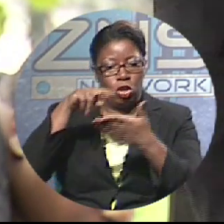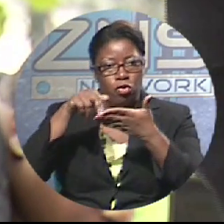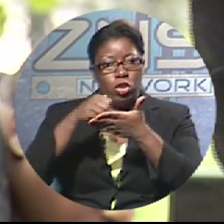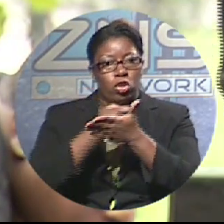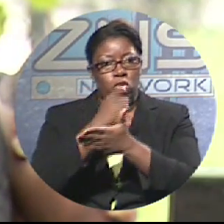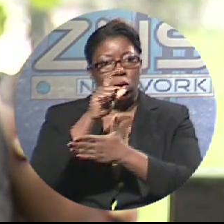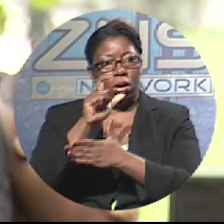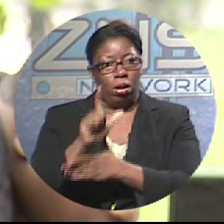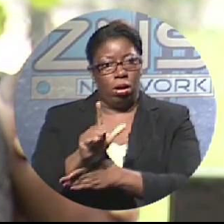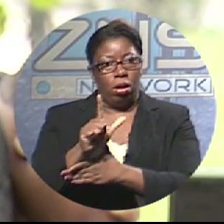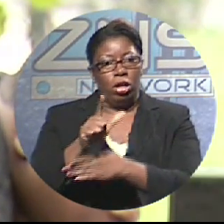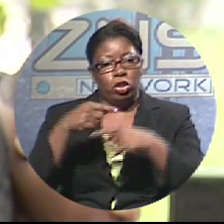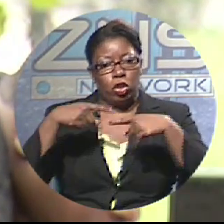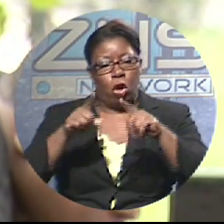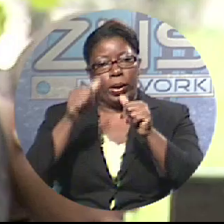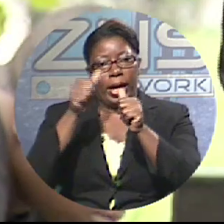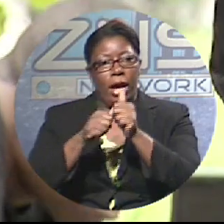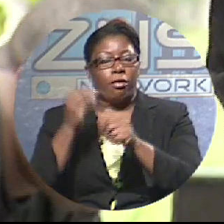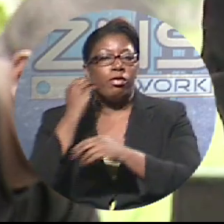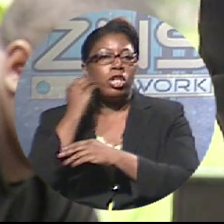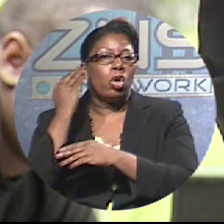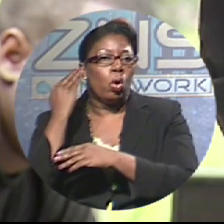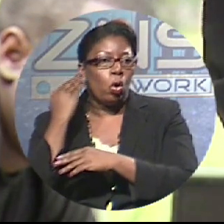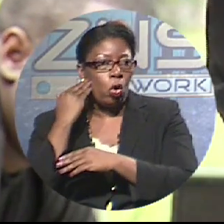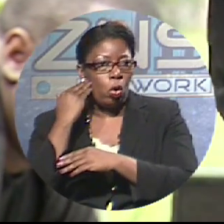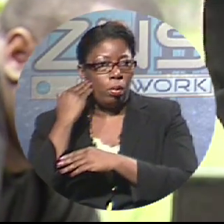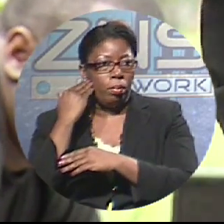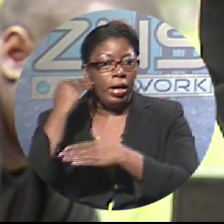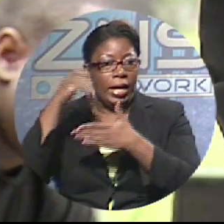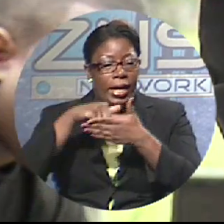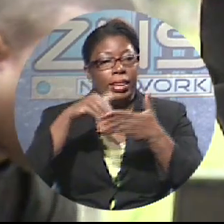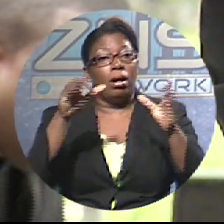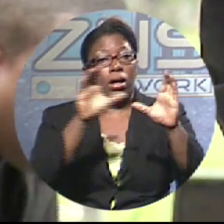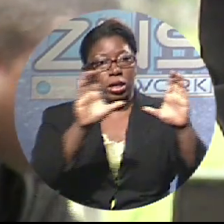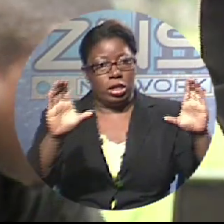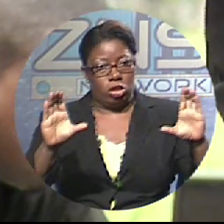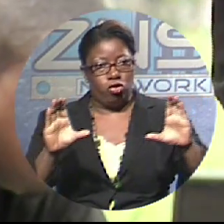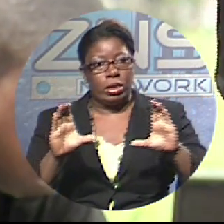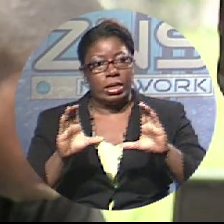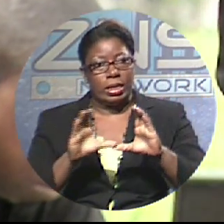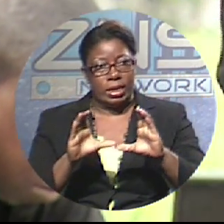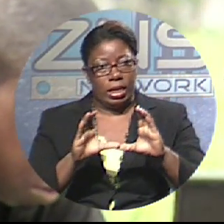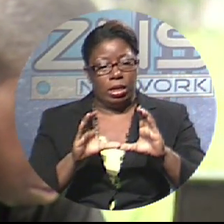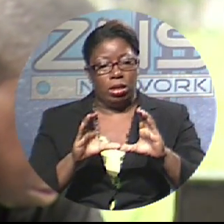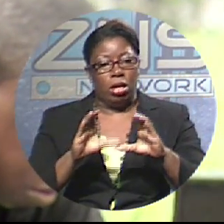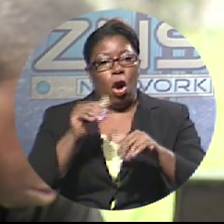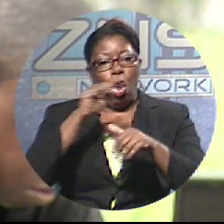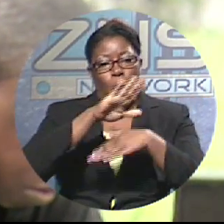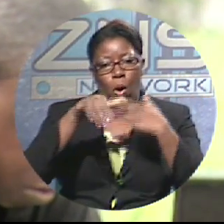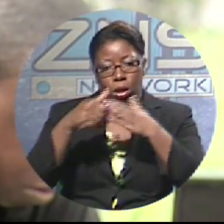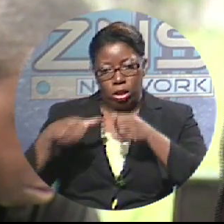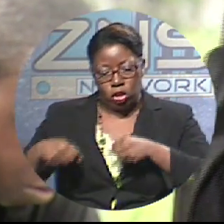that they will go to every home in the constituency. This is, hear me now, street by street,